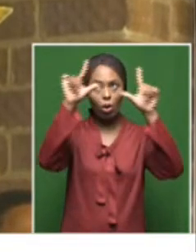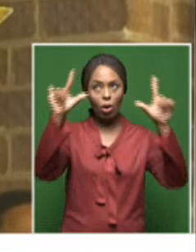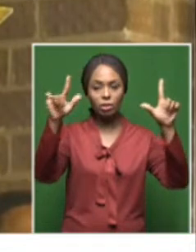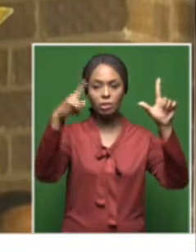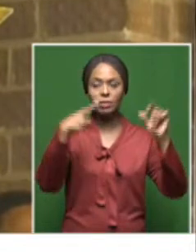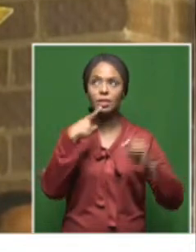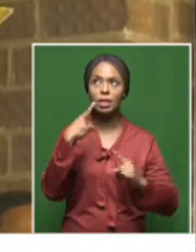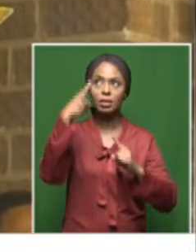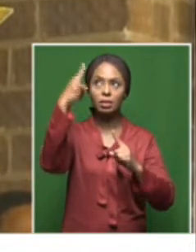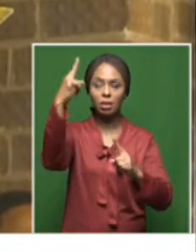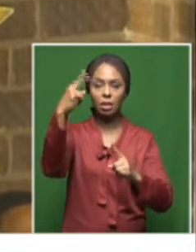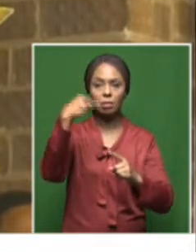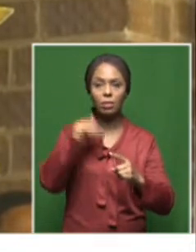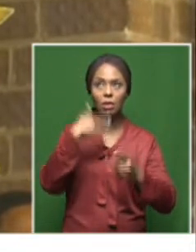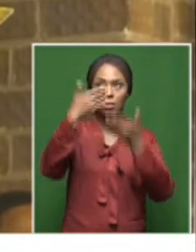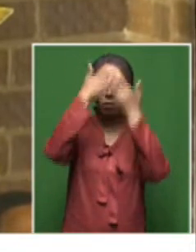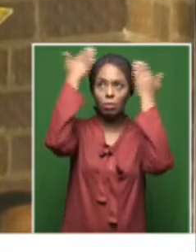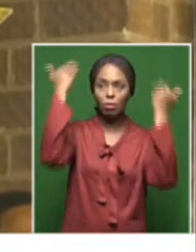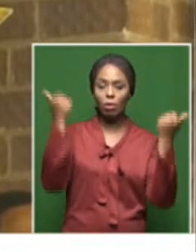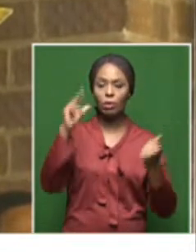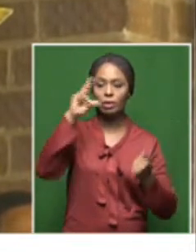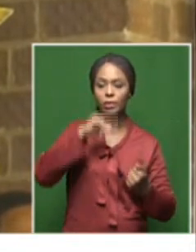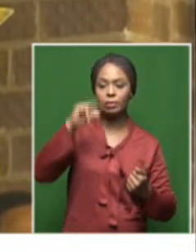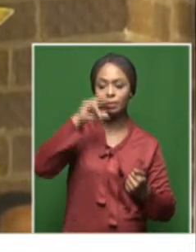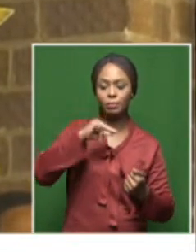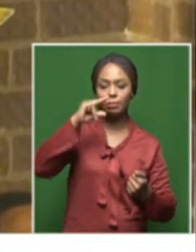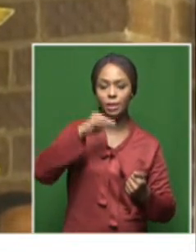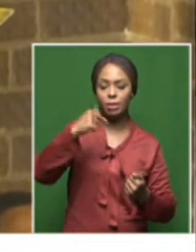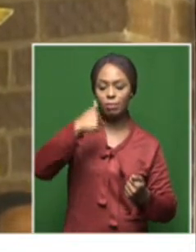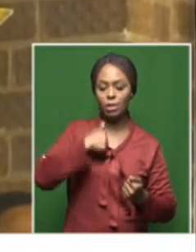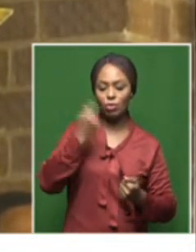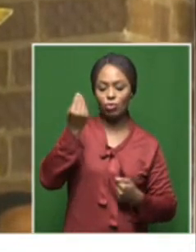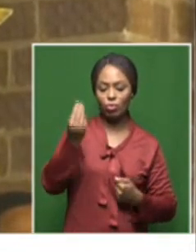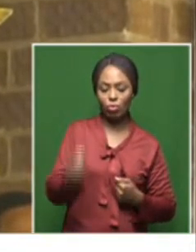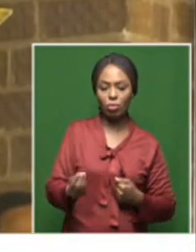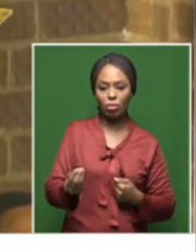know how to speak. I am too young."